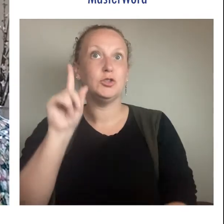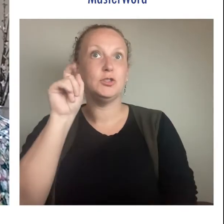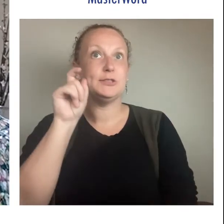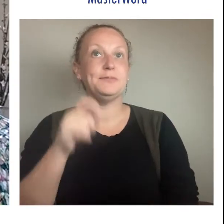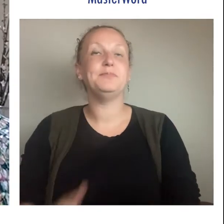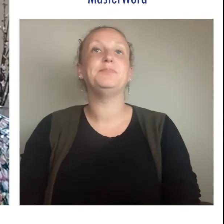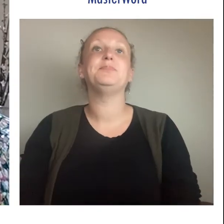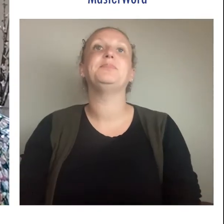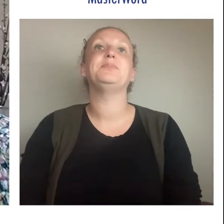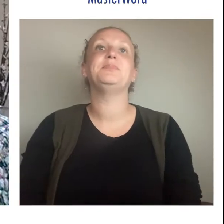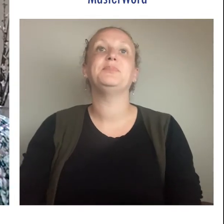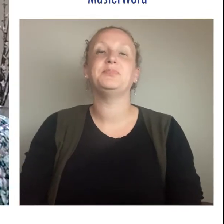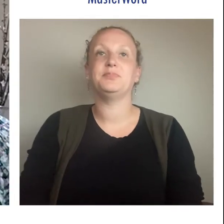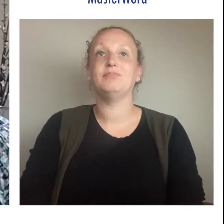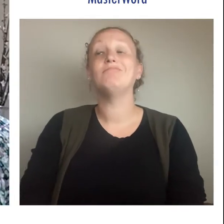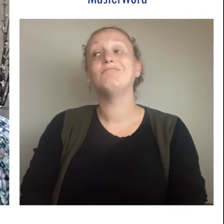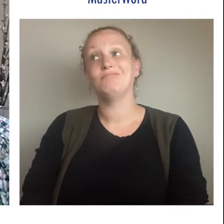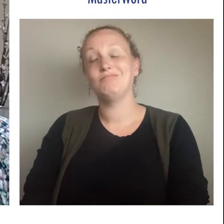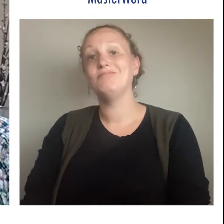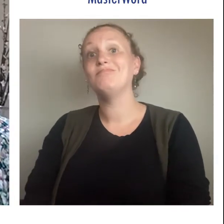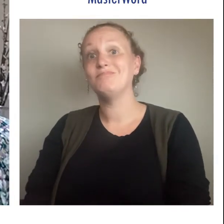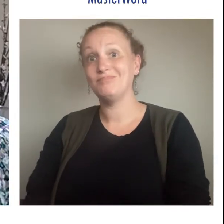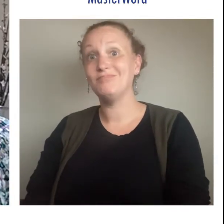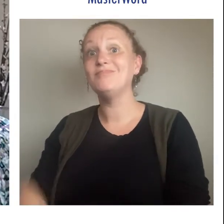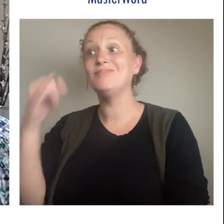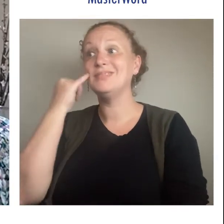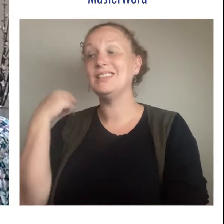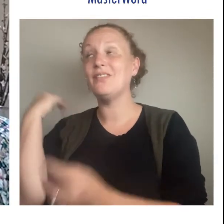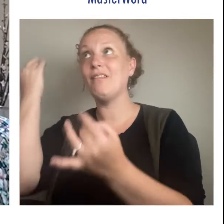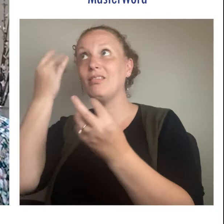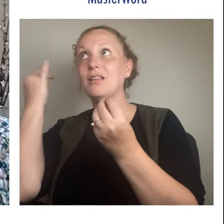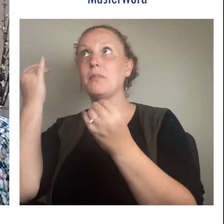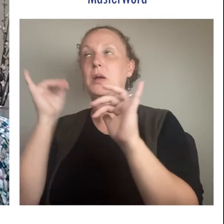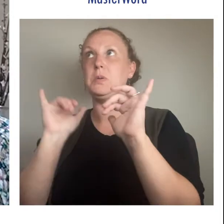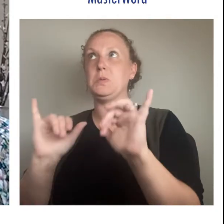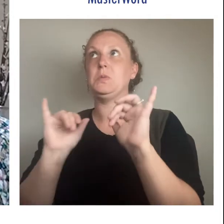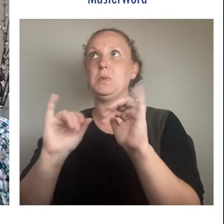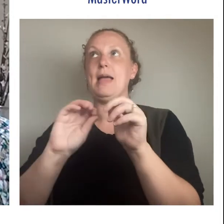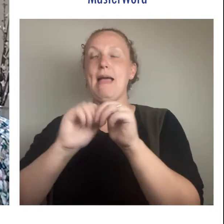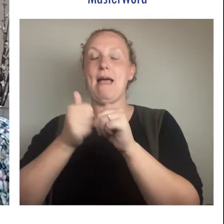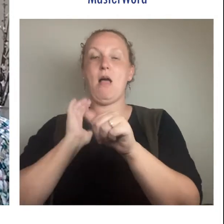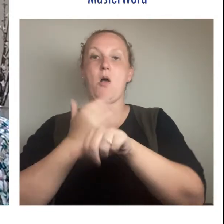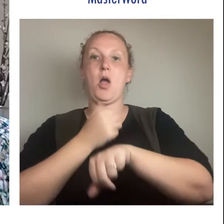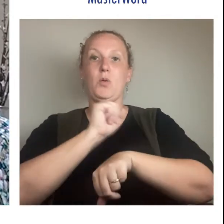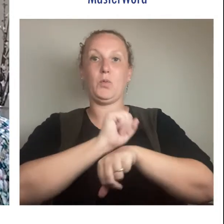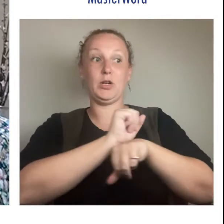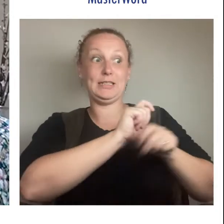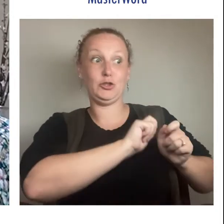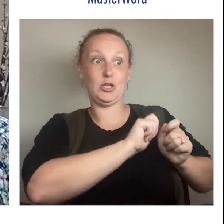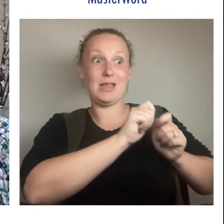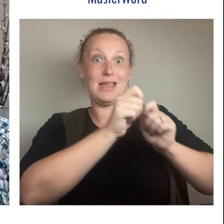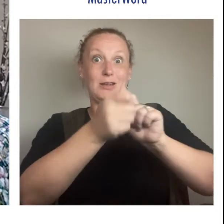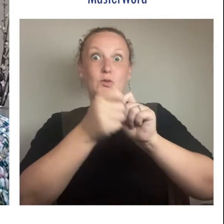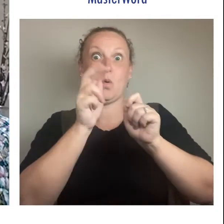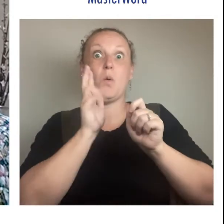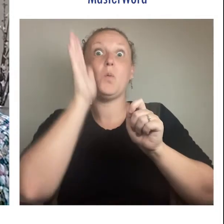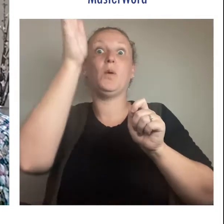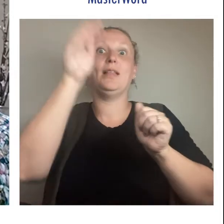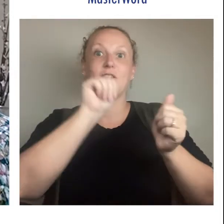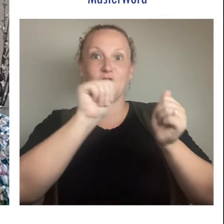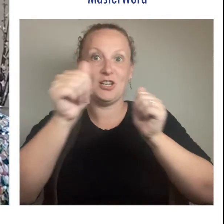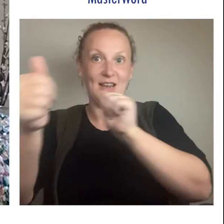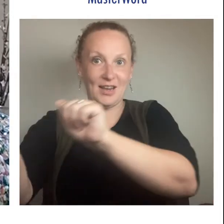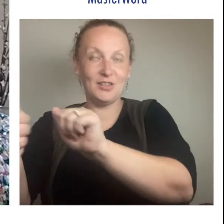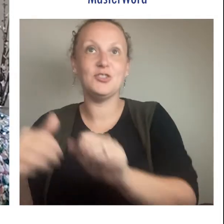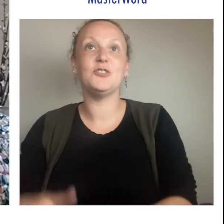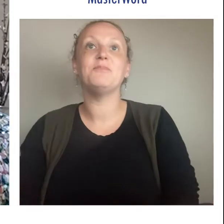that? Well, whenever I think of how it's changed or will change, I always think back to a story of when